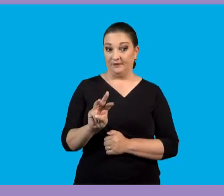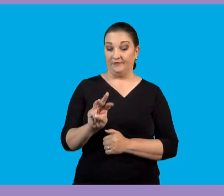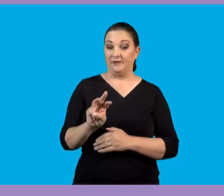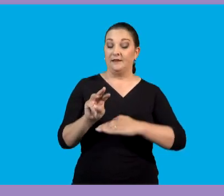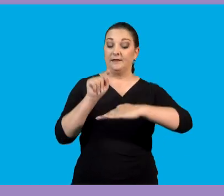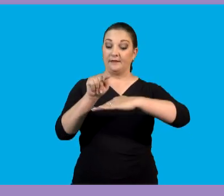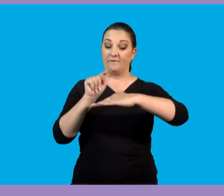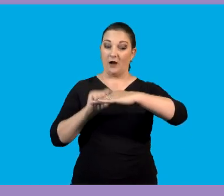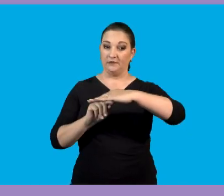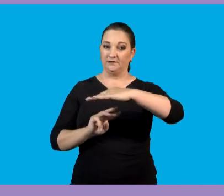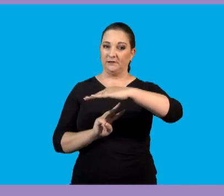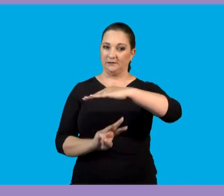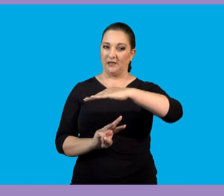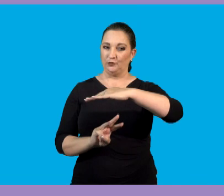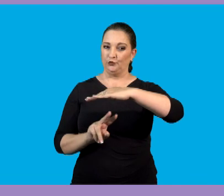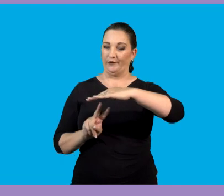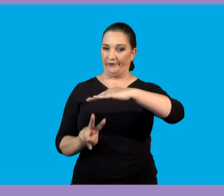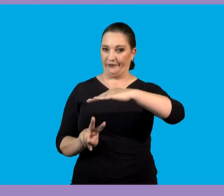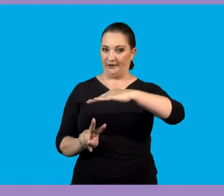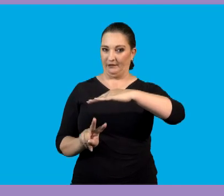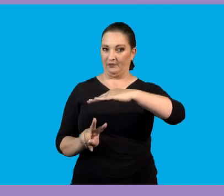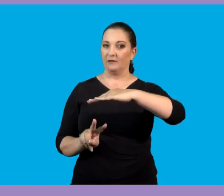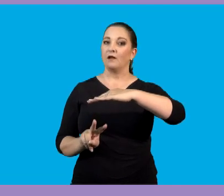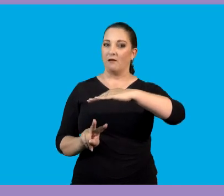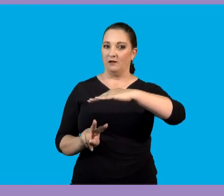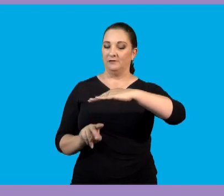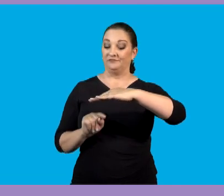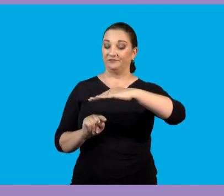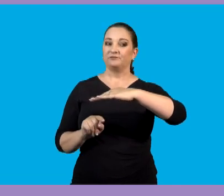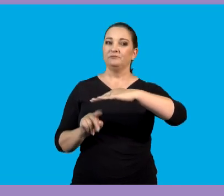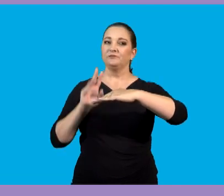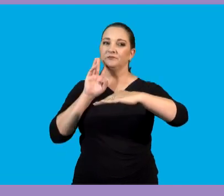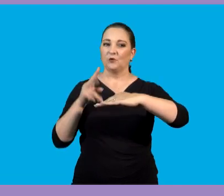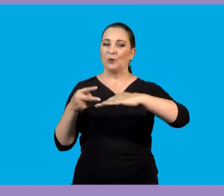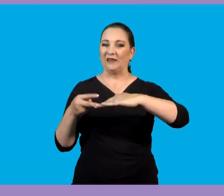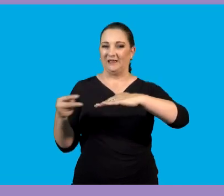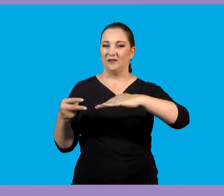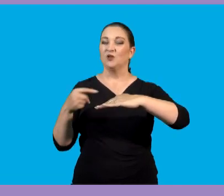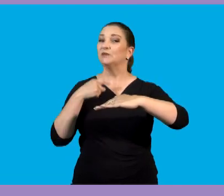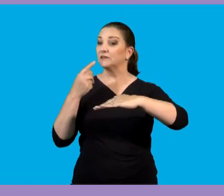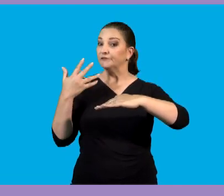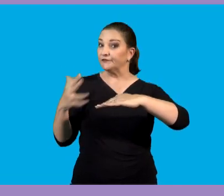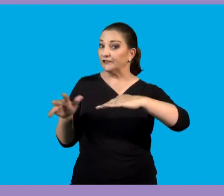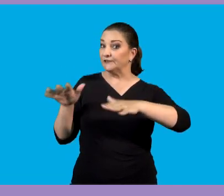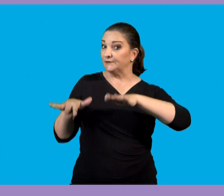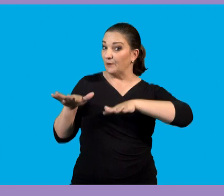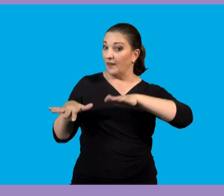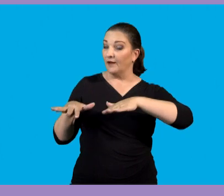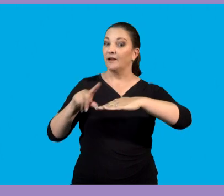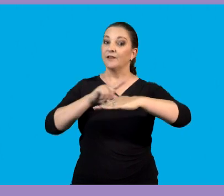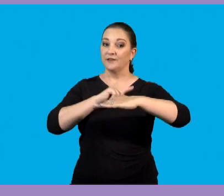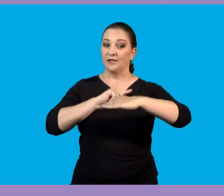by WV would be equals to, now because we were told that they are similar, that means